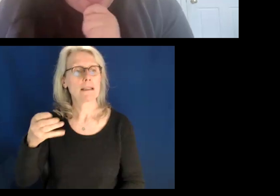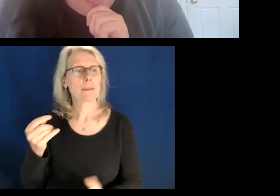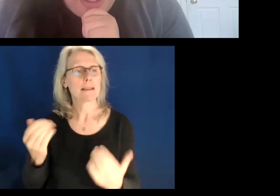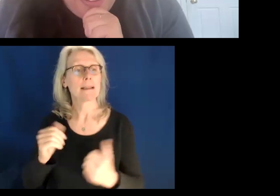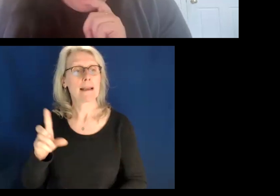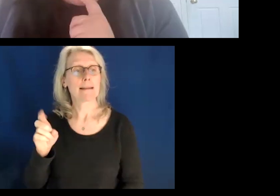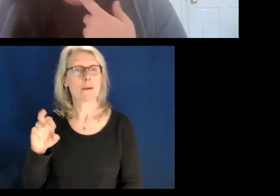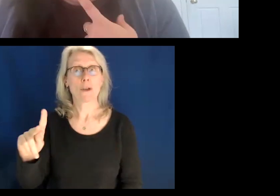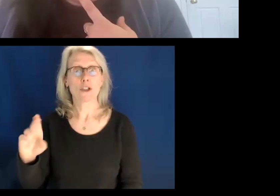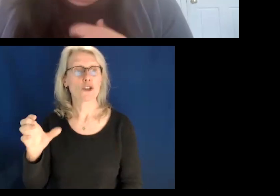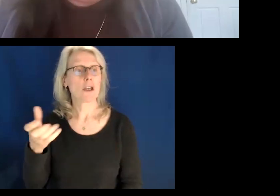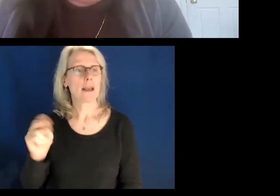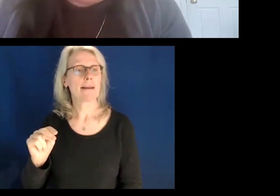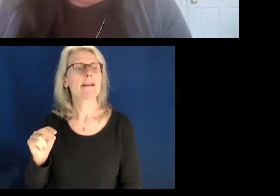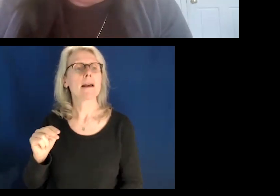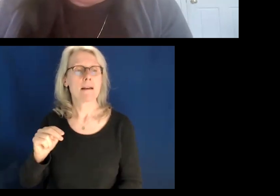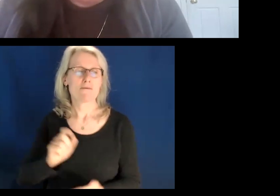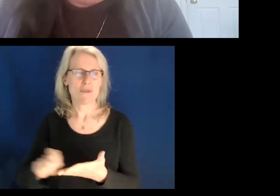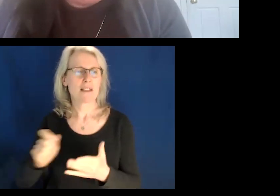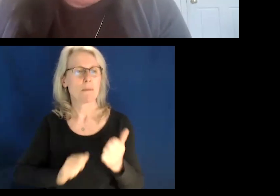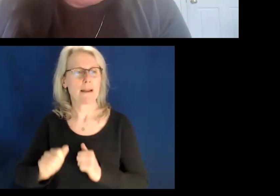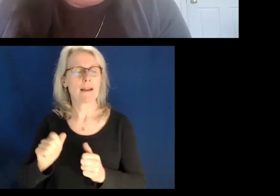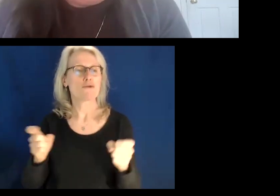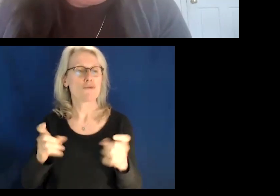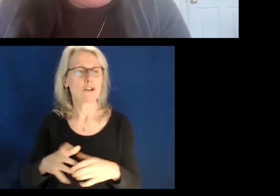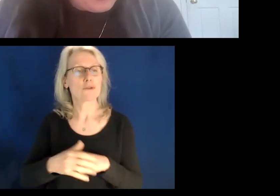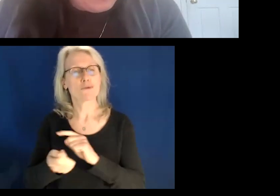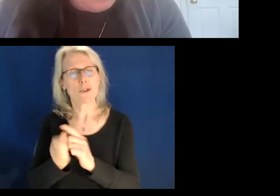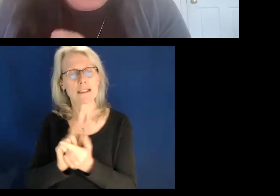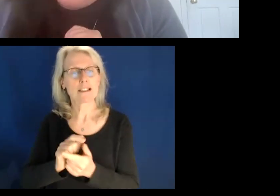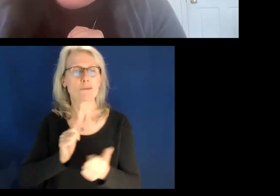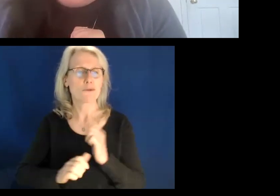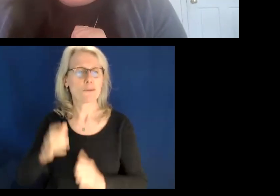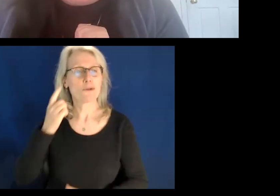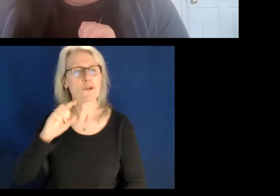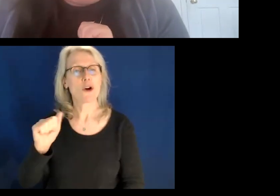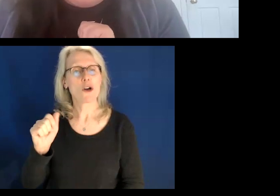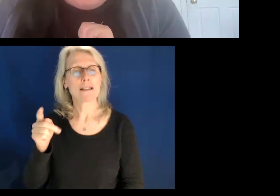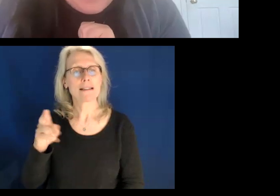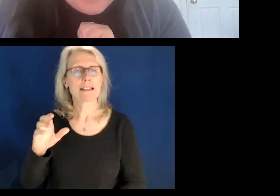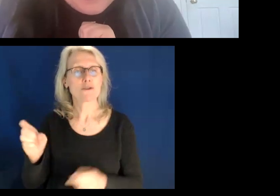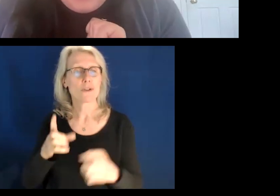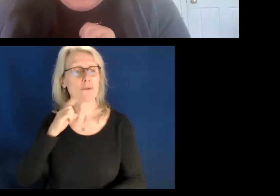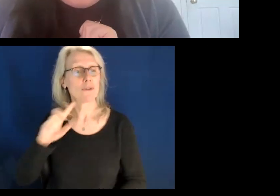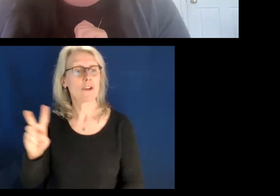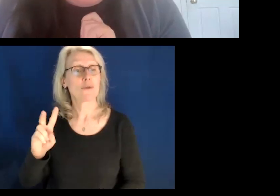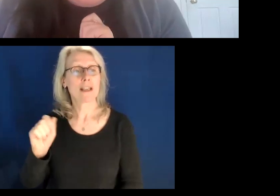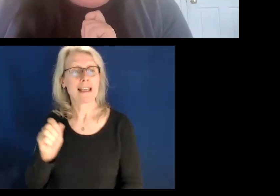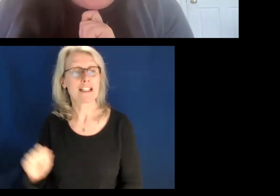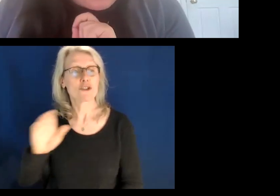and performer, and the artistic director of the Vancouver Asian Canadian Theatre. We have Faye Nass,